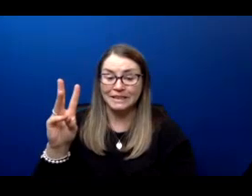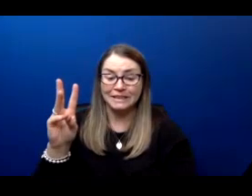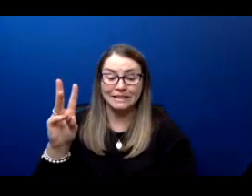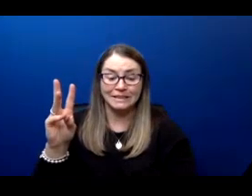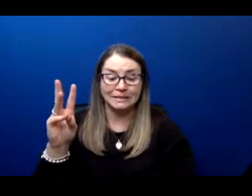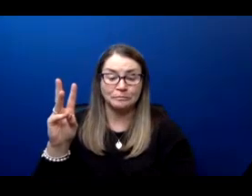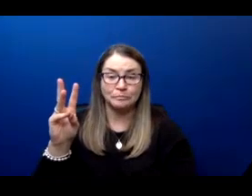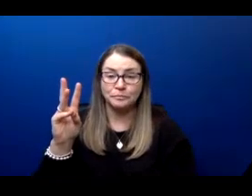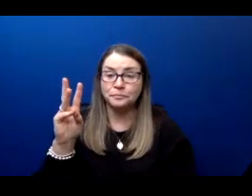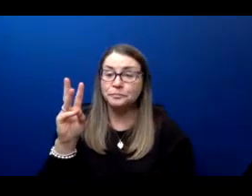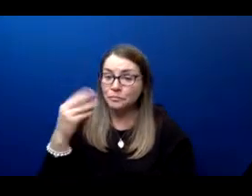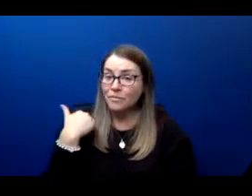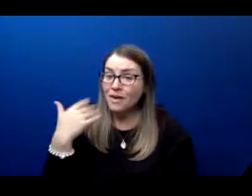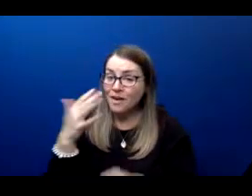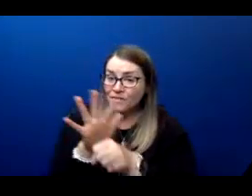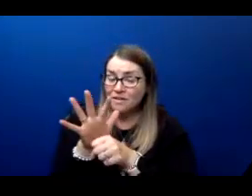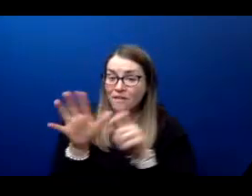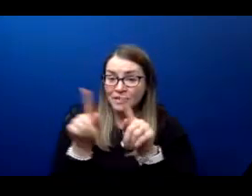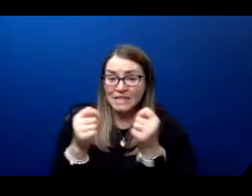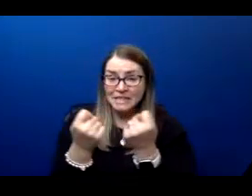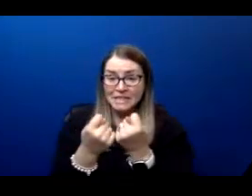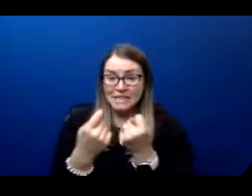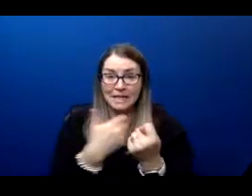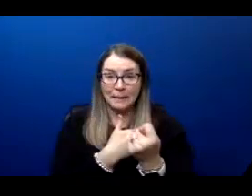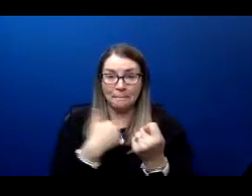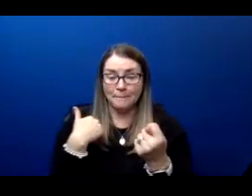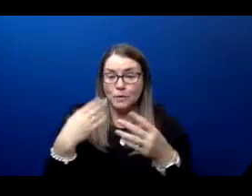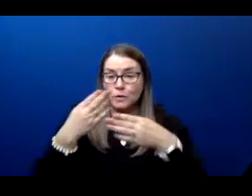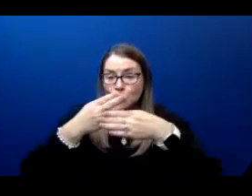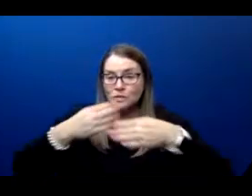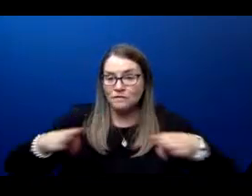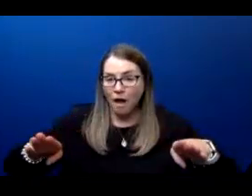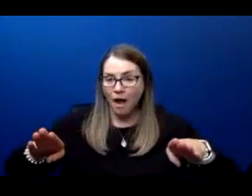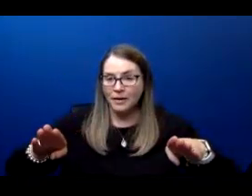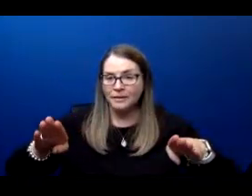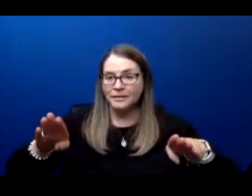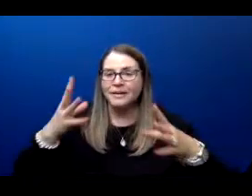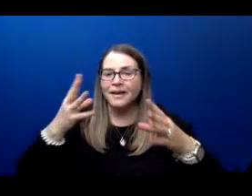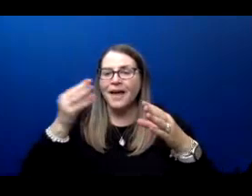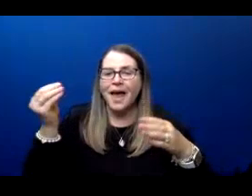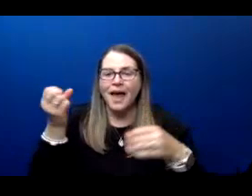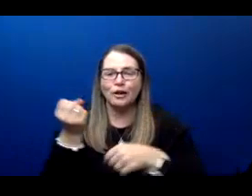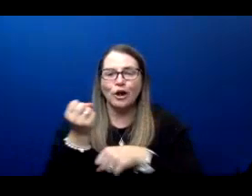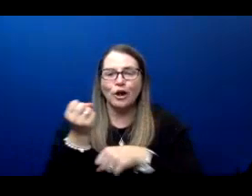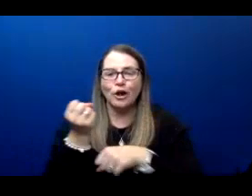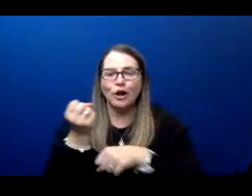do have enough team members. We were able to divide and conquer that day. And some of us were at the